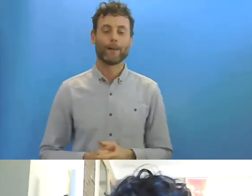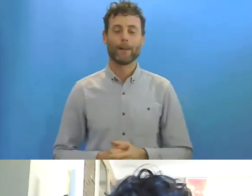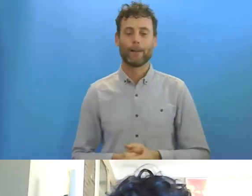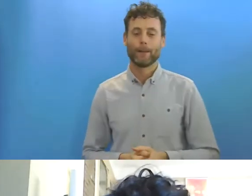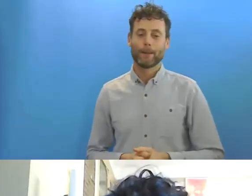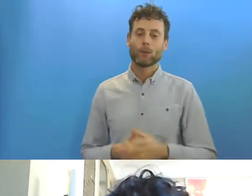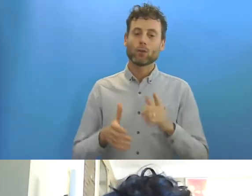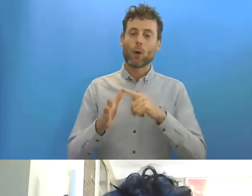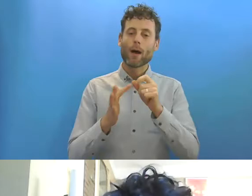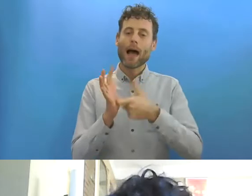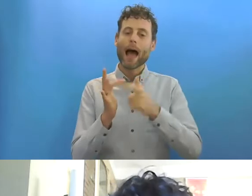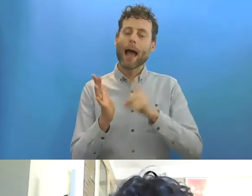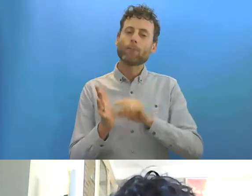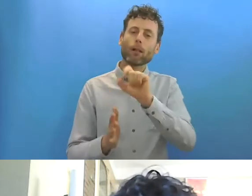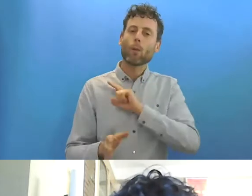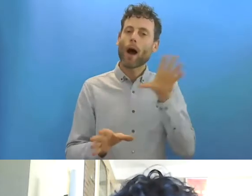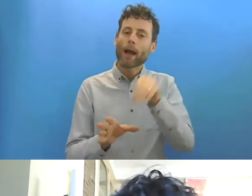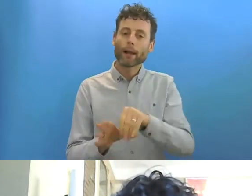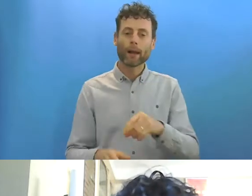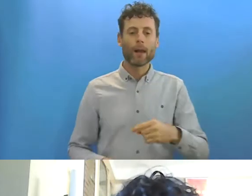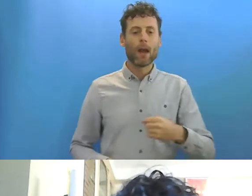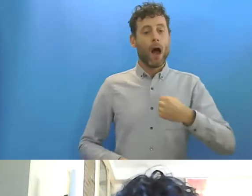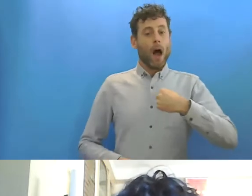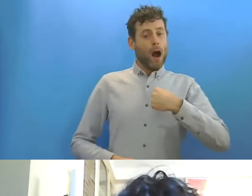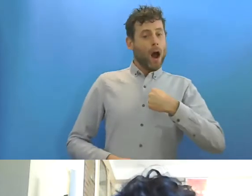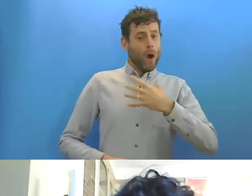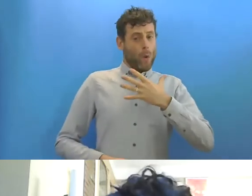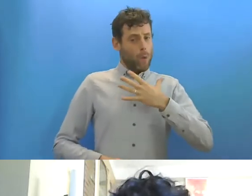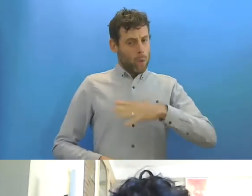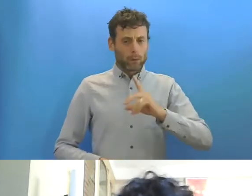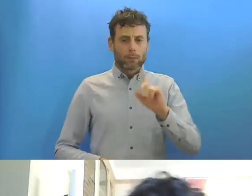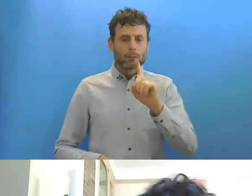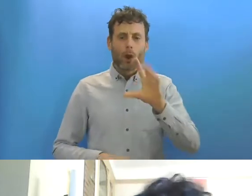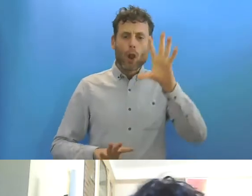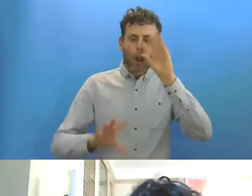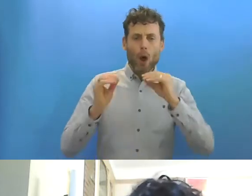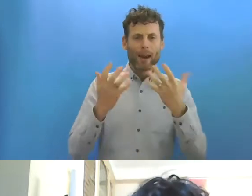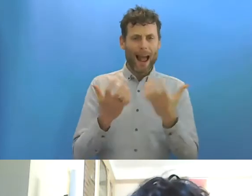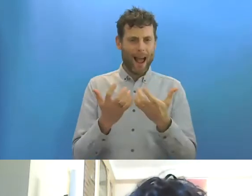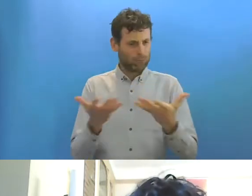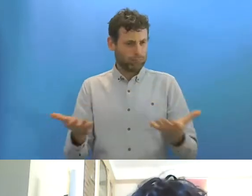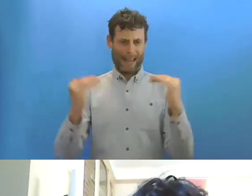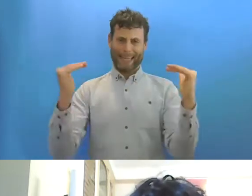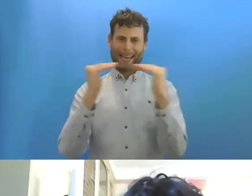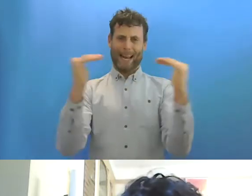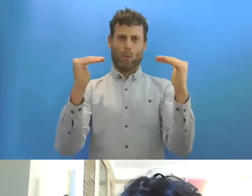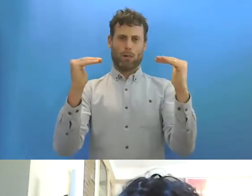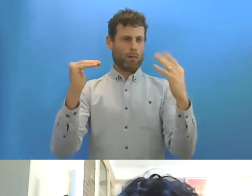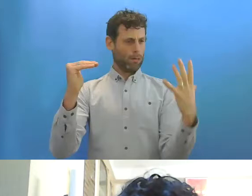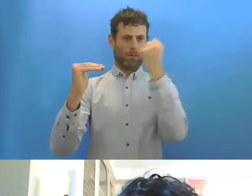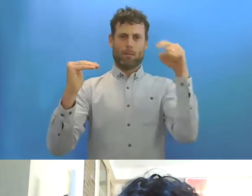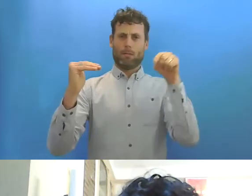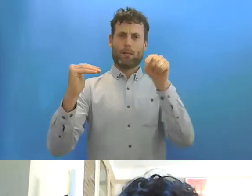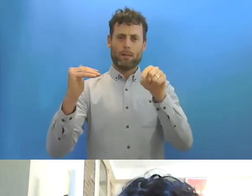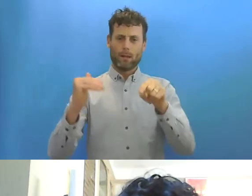an equal arts sector that welcomes opportunity for all on a genuine level kind of looks like practically, the kinds of